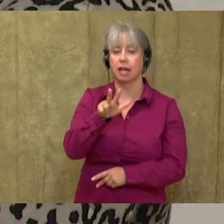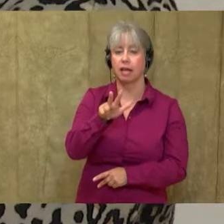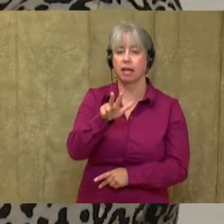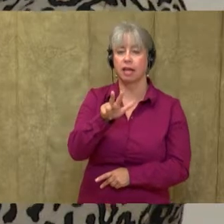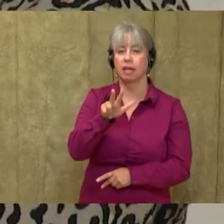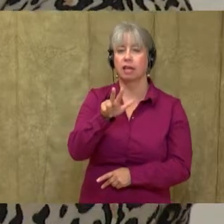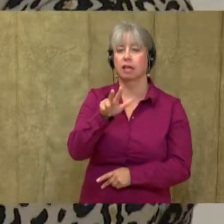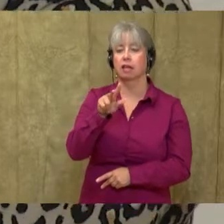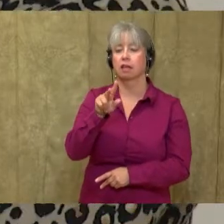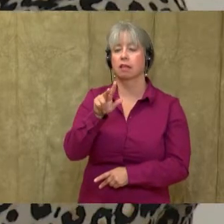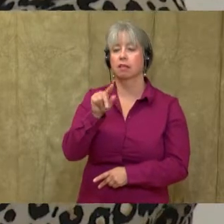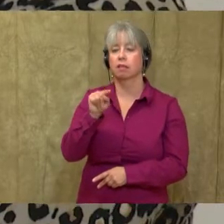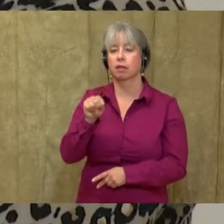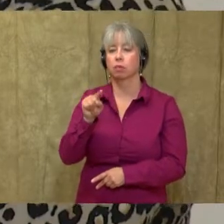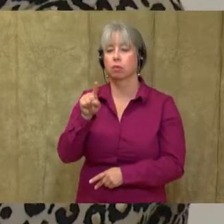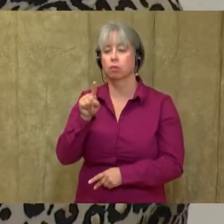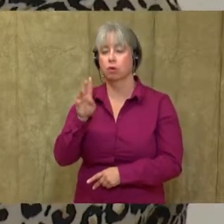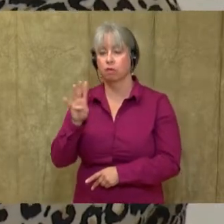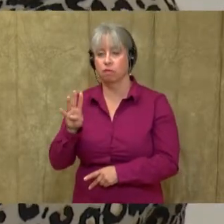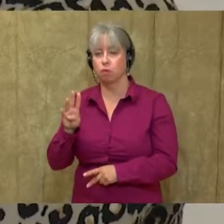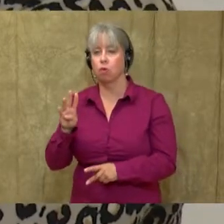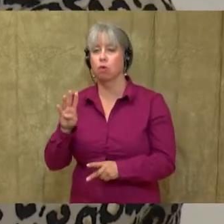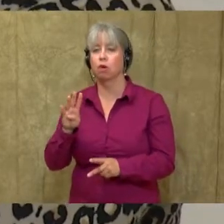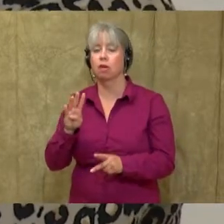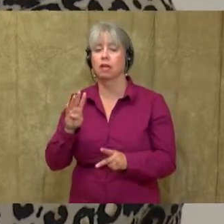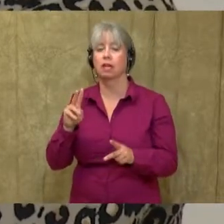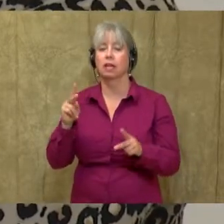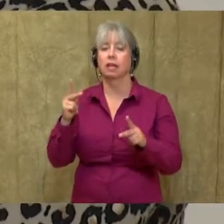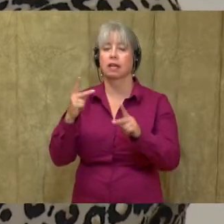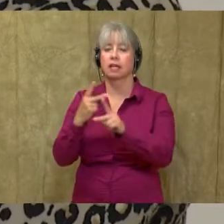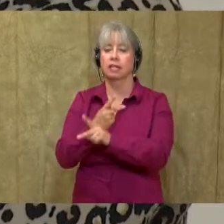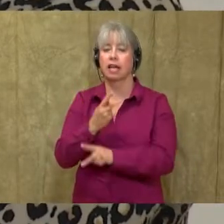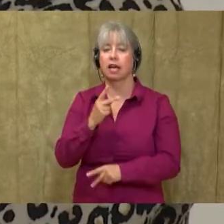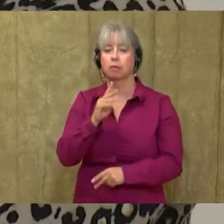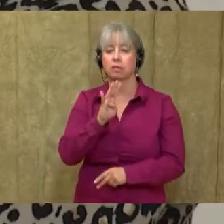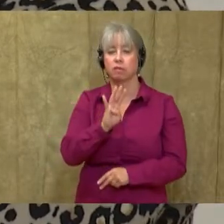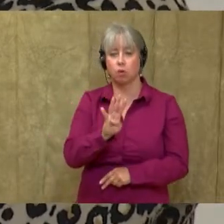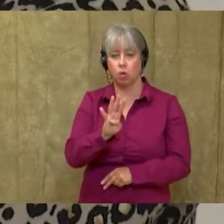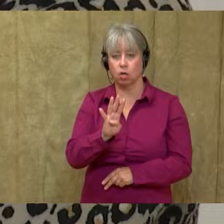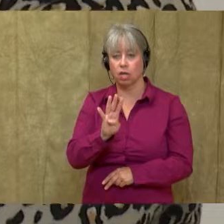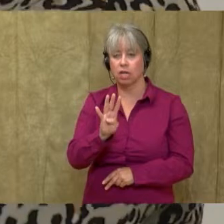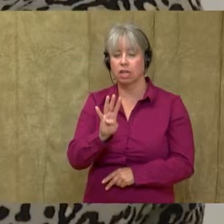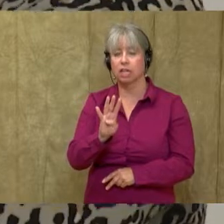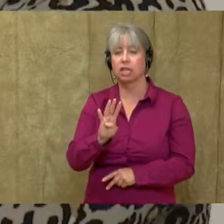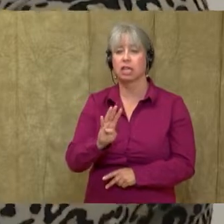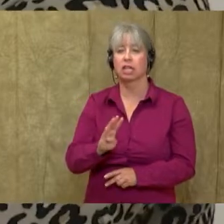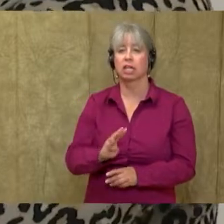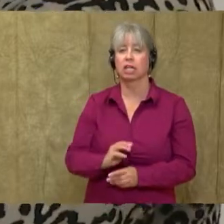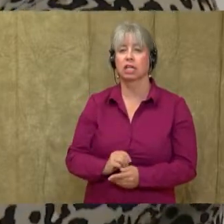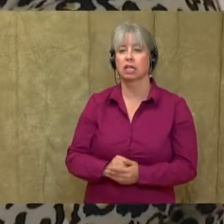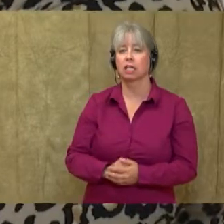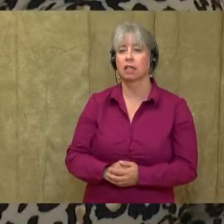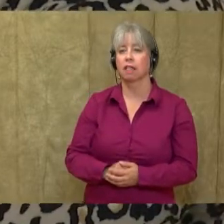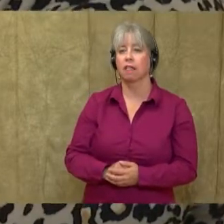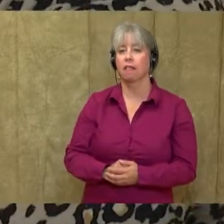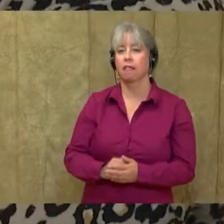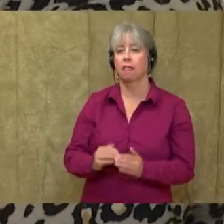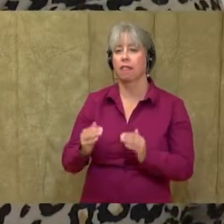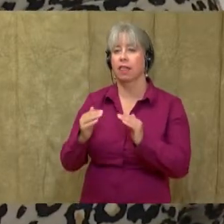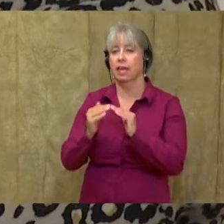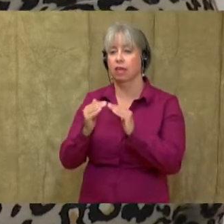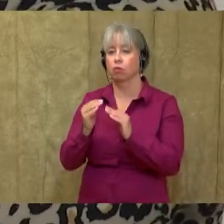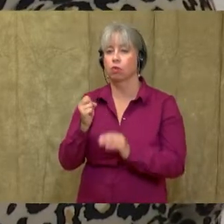by pi and 4, 4 times 3.14 is